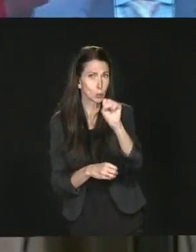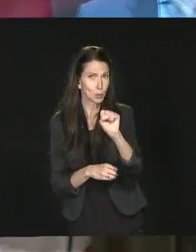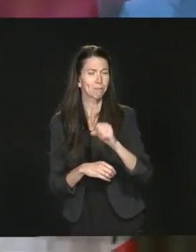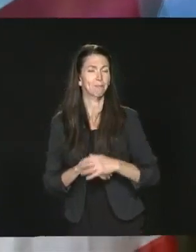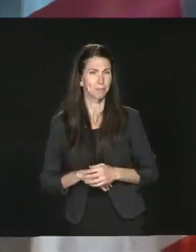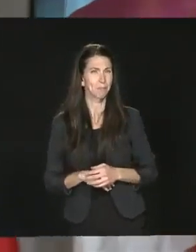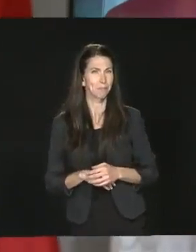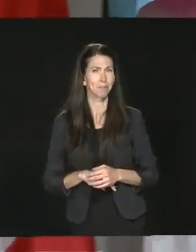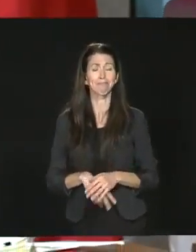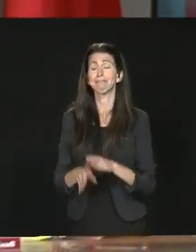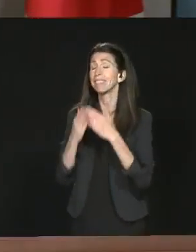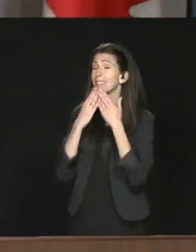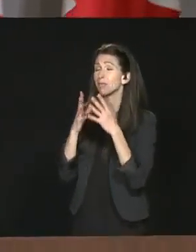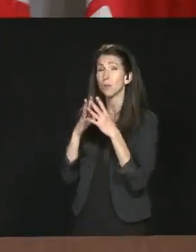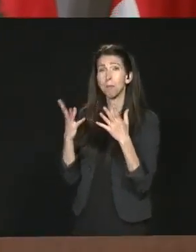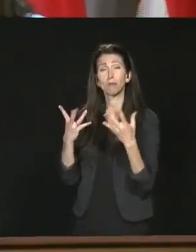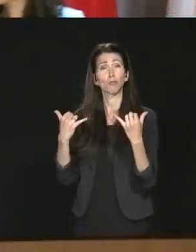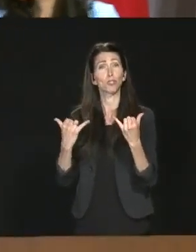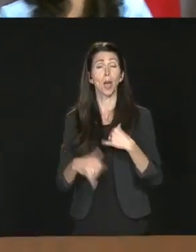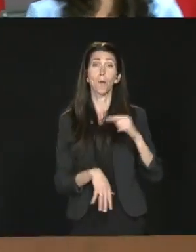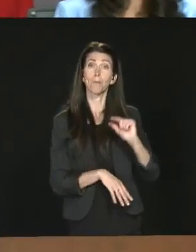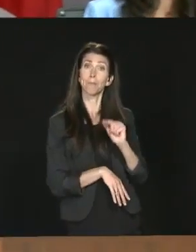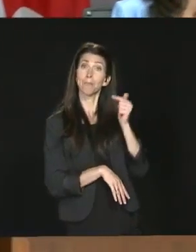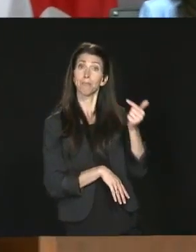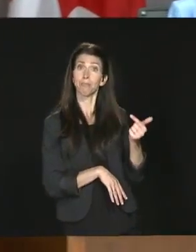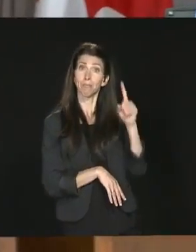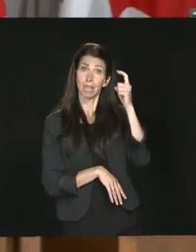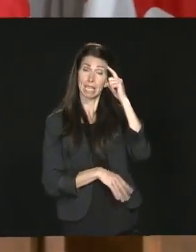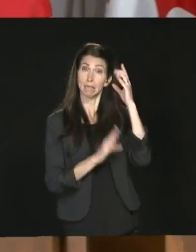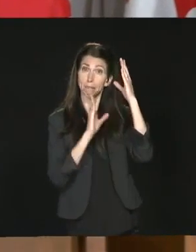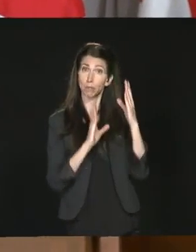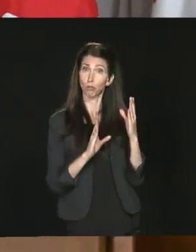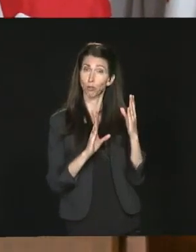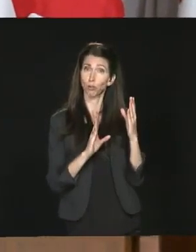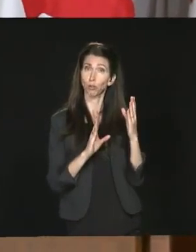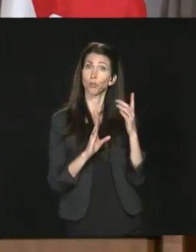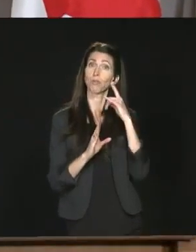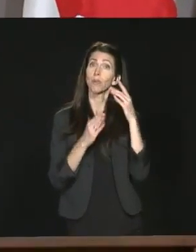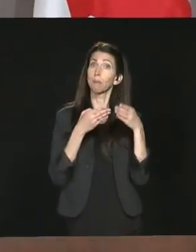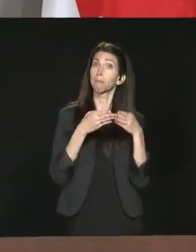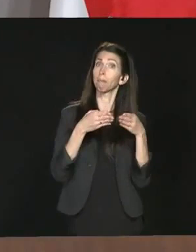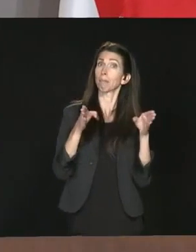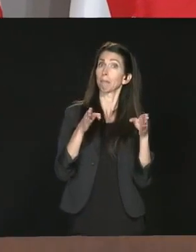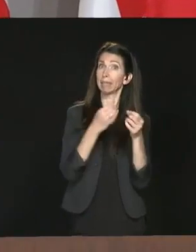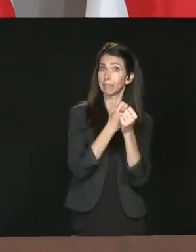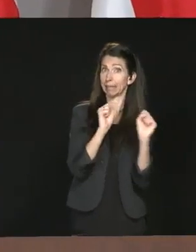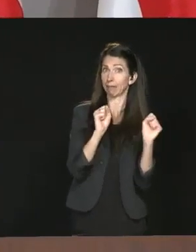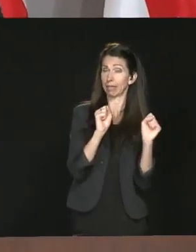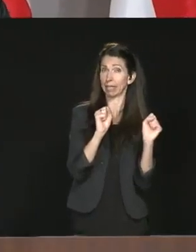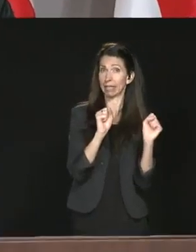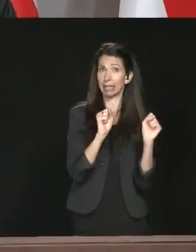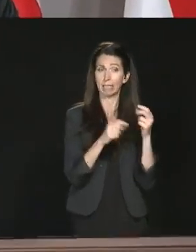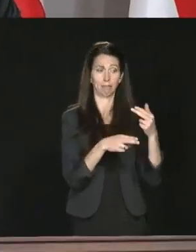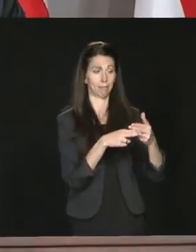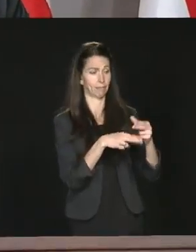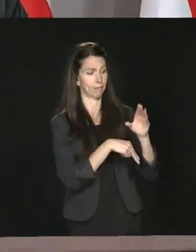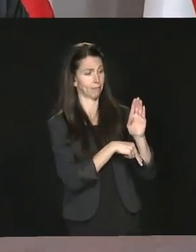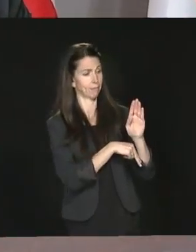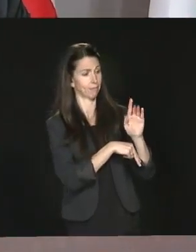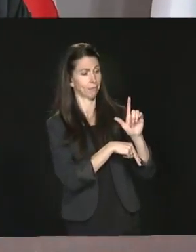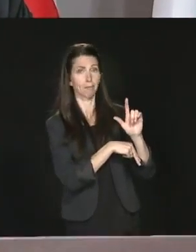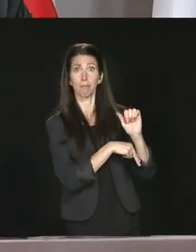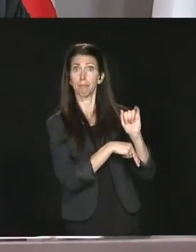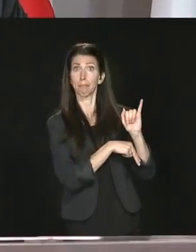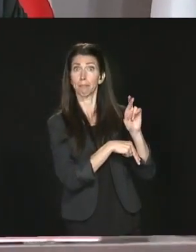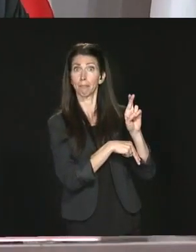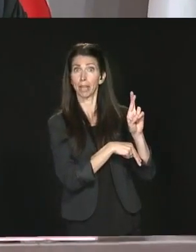will hear from our Minister of Public Safety and Emergency Preparedness, Bill Blair. Bill, please. Thank you very much, Deputy. Good afternoon, everyone.